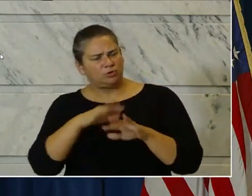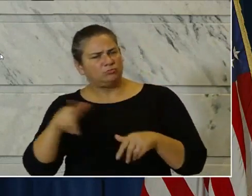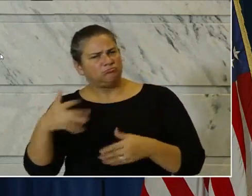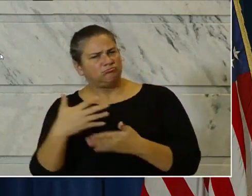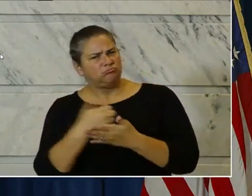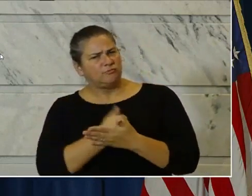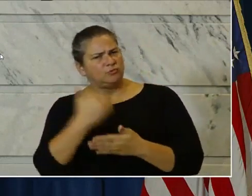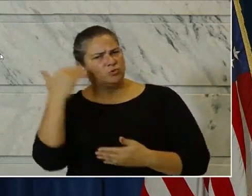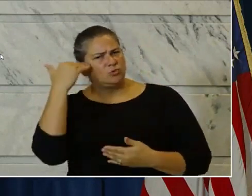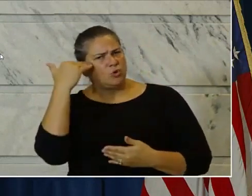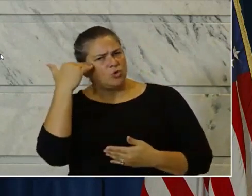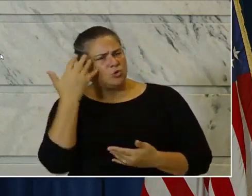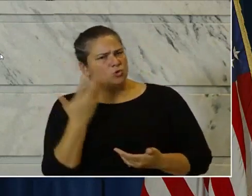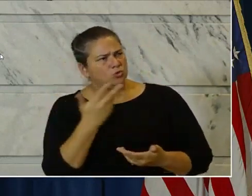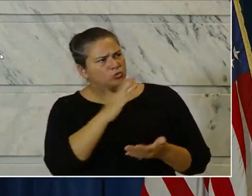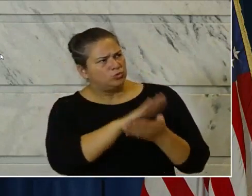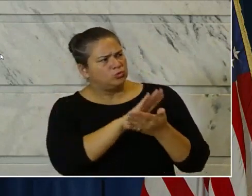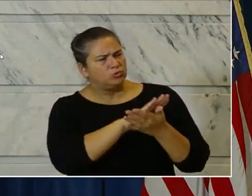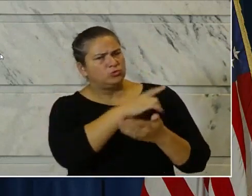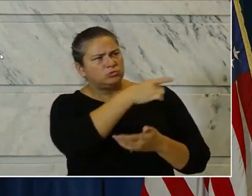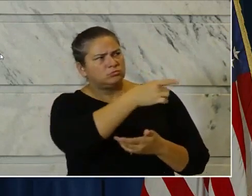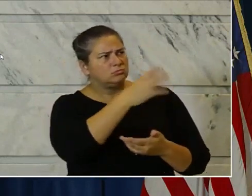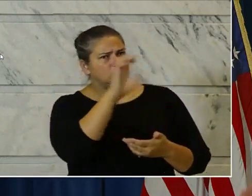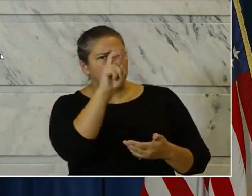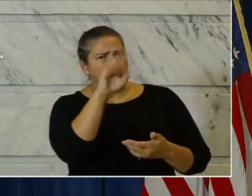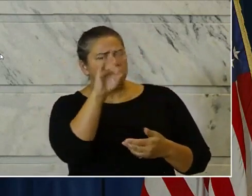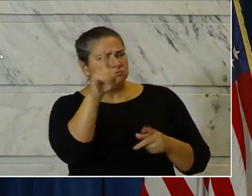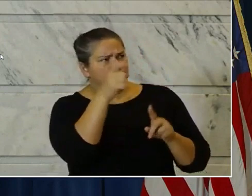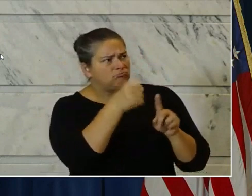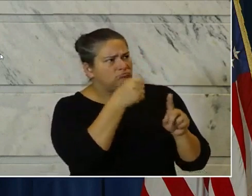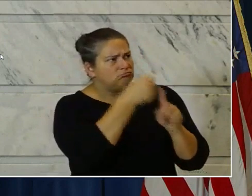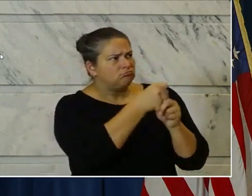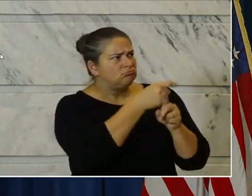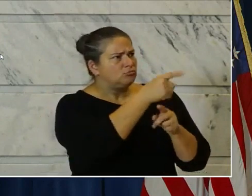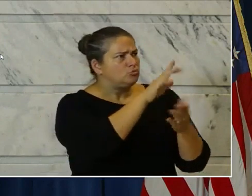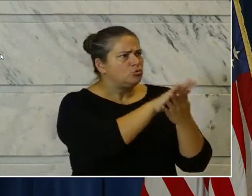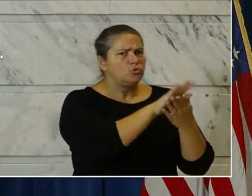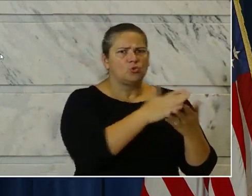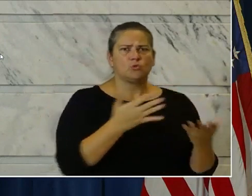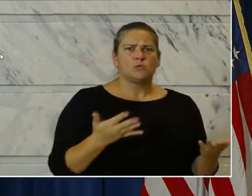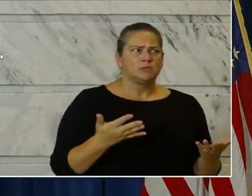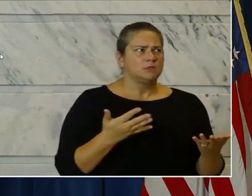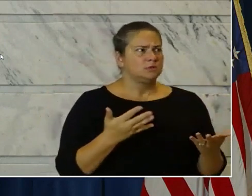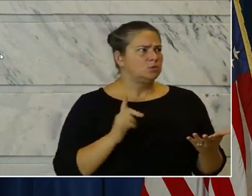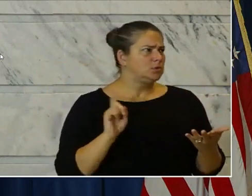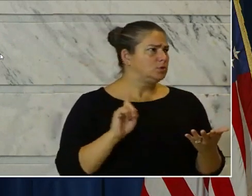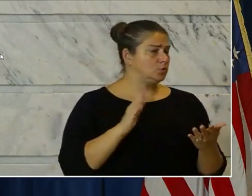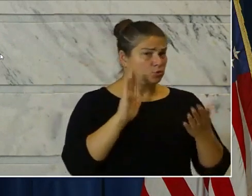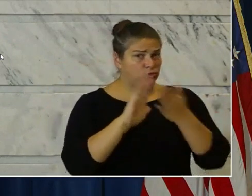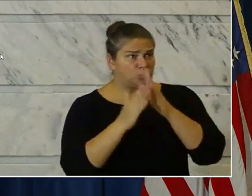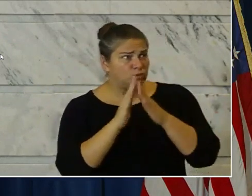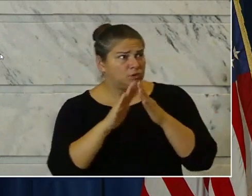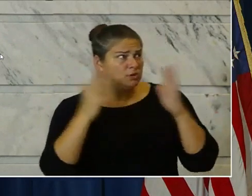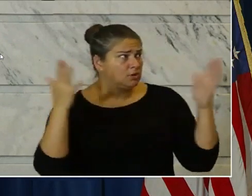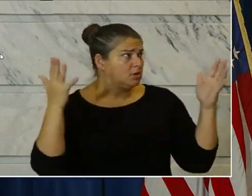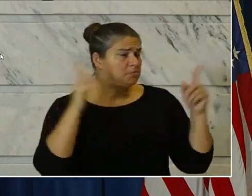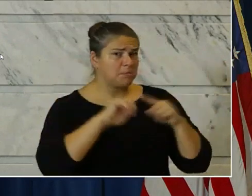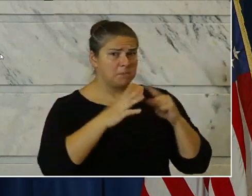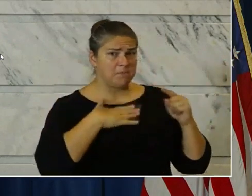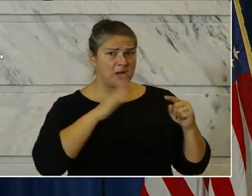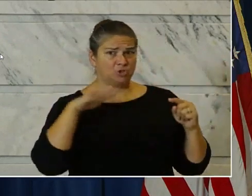deserve to know how the COVID pandemic is impacting not just the greater community, but specifically the school building that they send their children to every